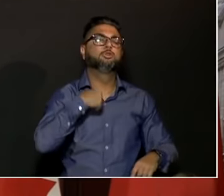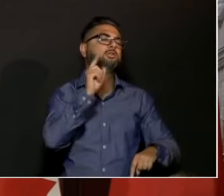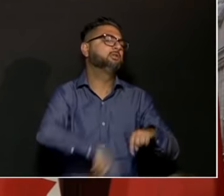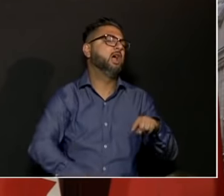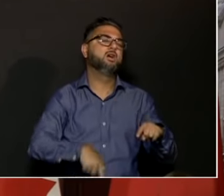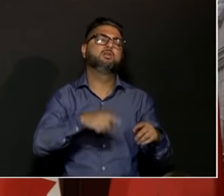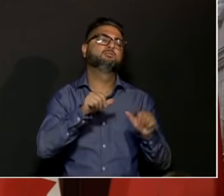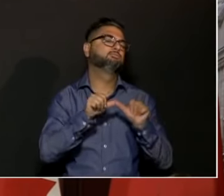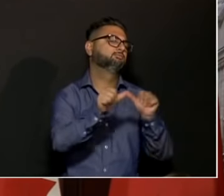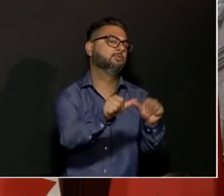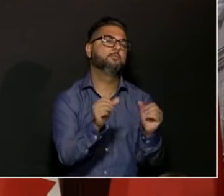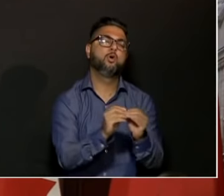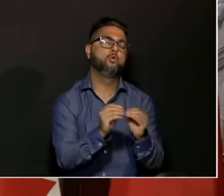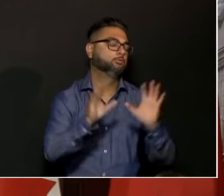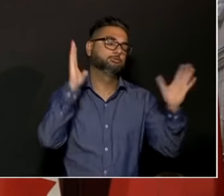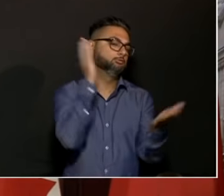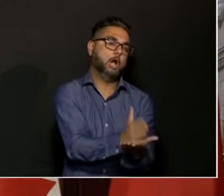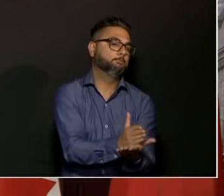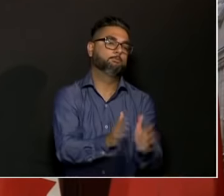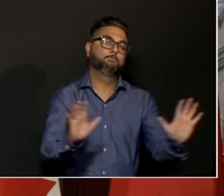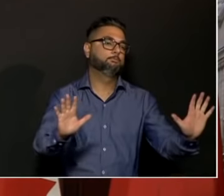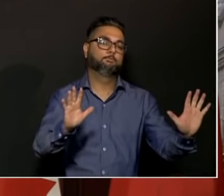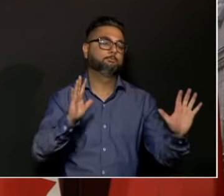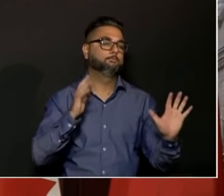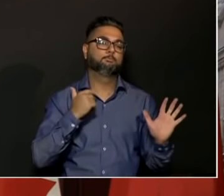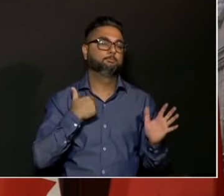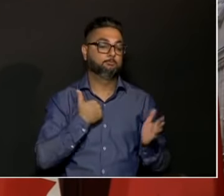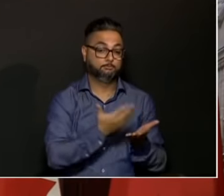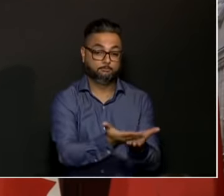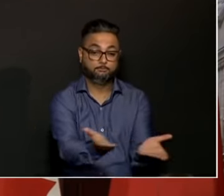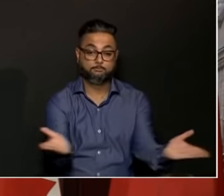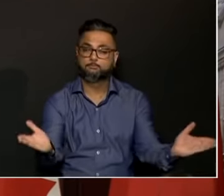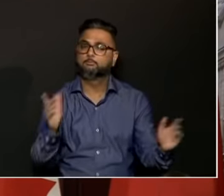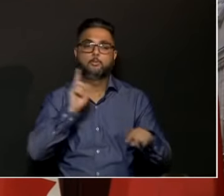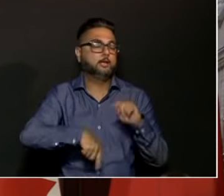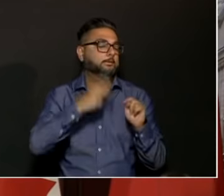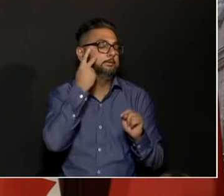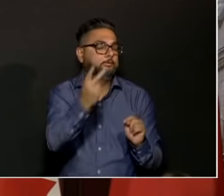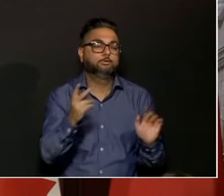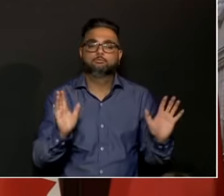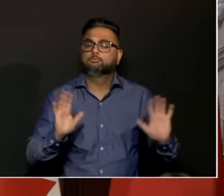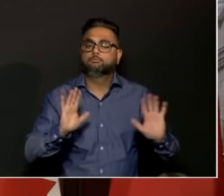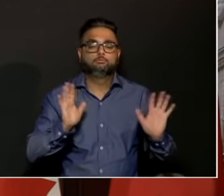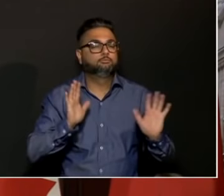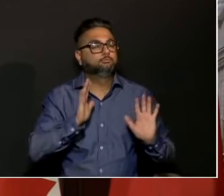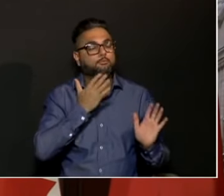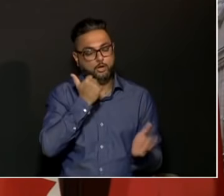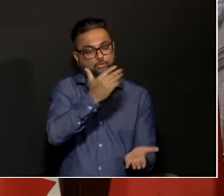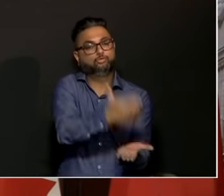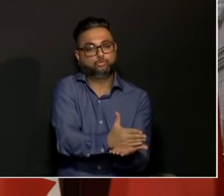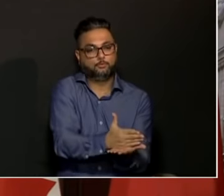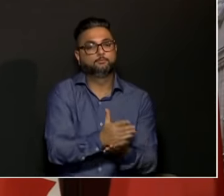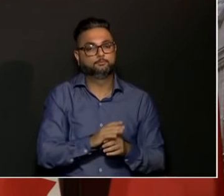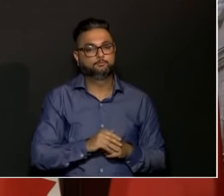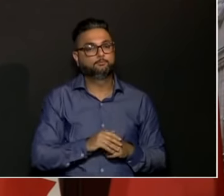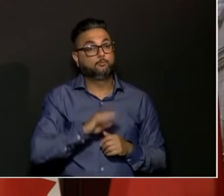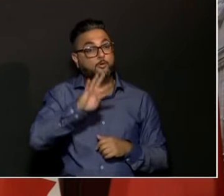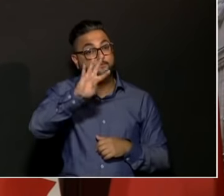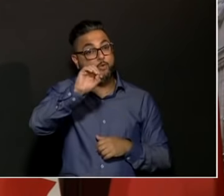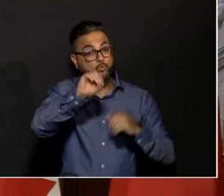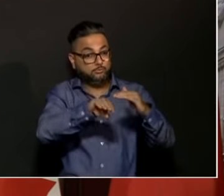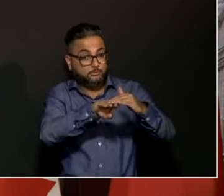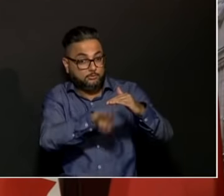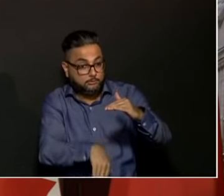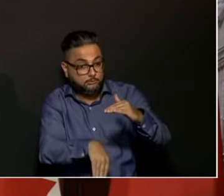We really can't. We're seeing the numbers that are basically under the age of 40, 39 and under, and